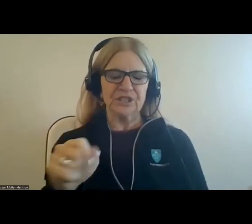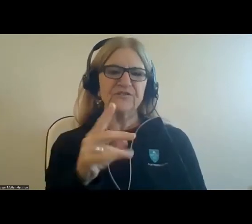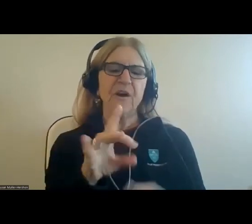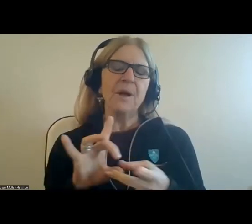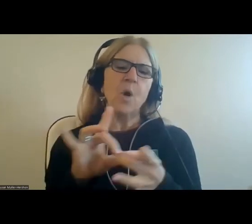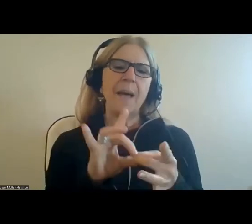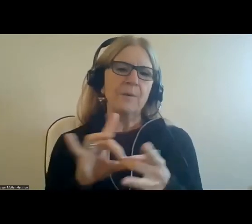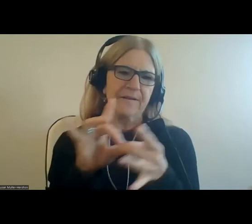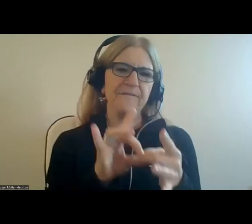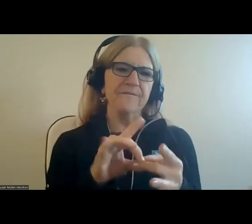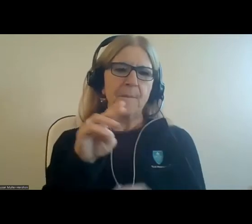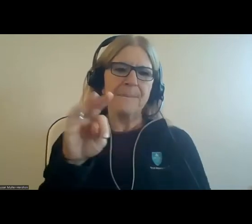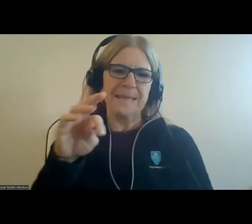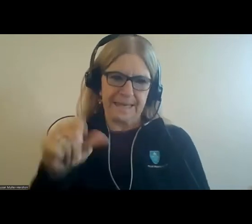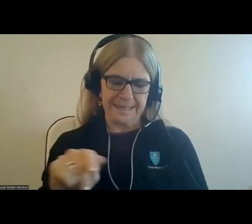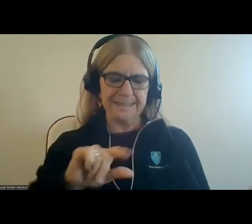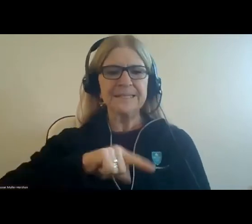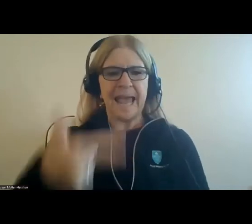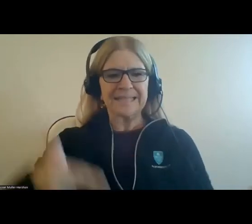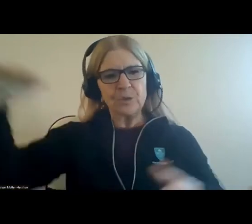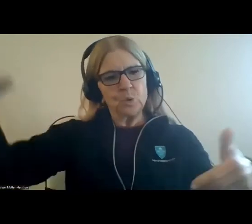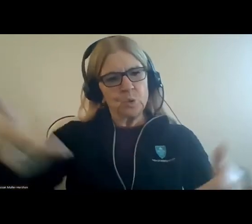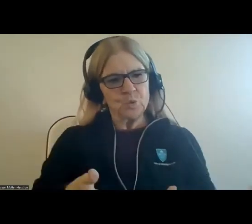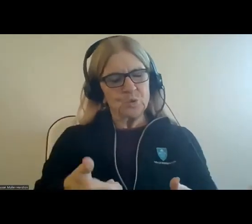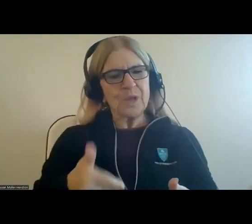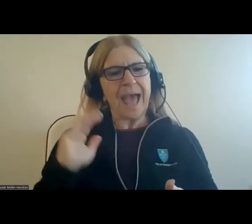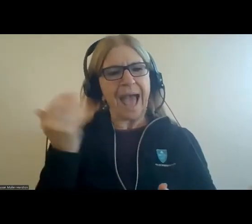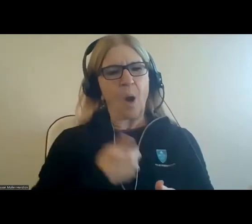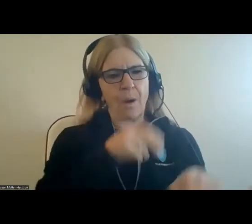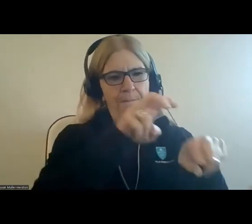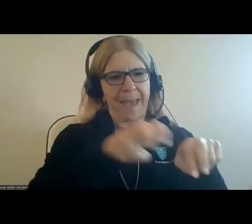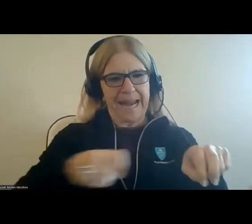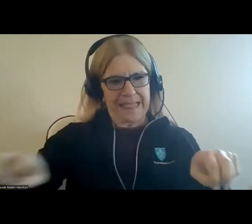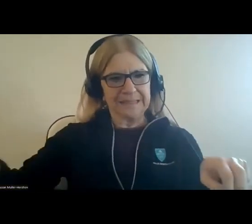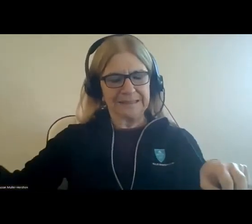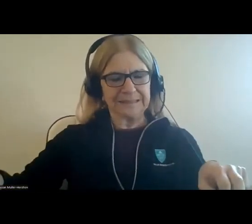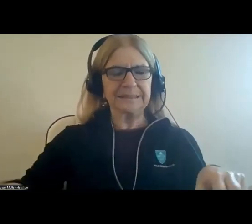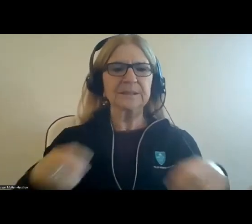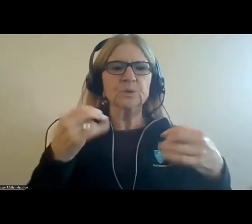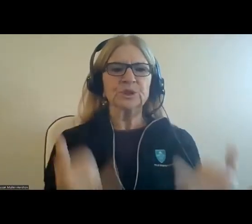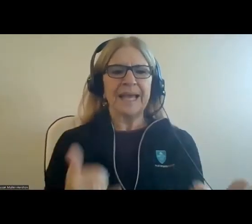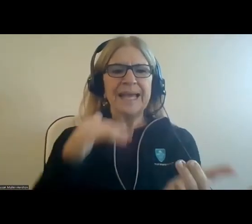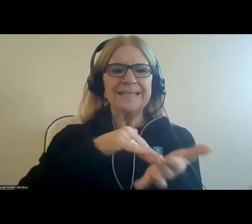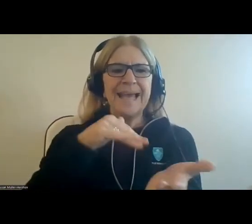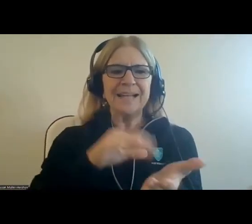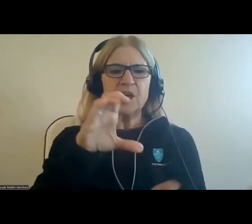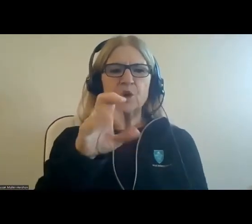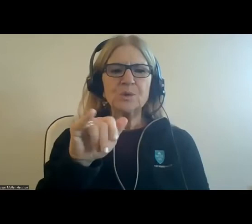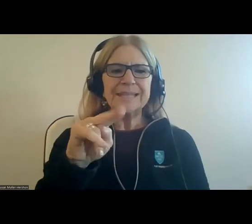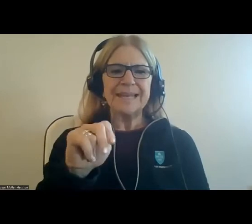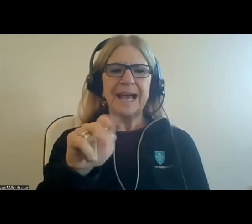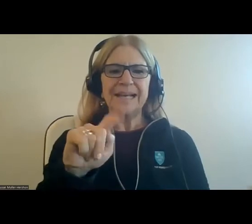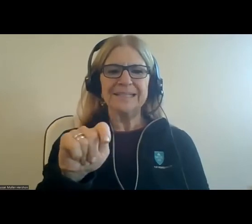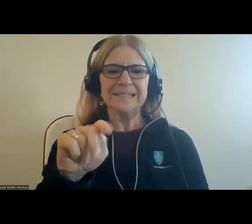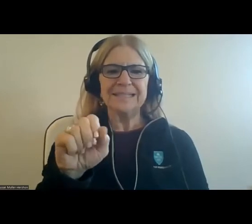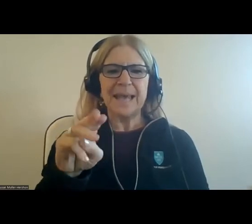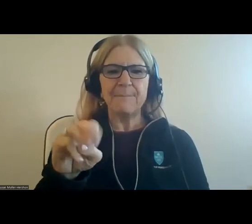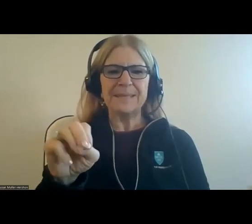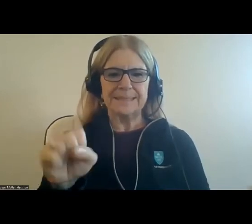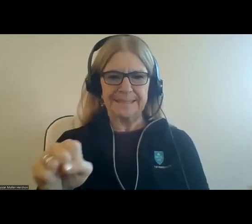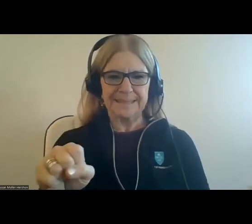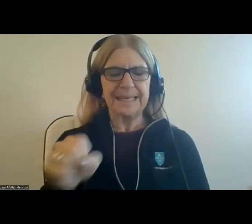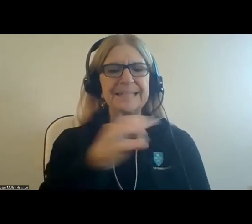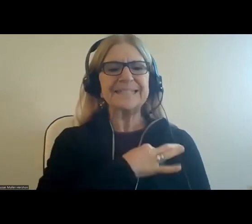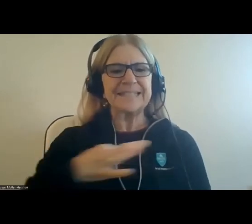would like to introduce you all to our guest panelists. Joining us today, we have Dr. Christina Temis. Dr. Temis is a